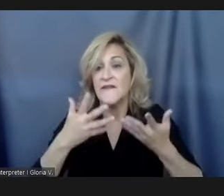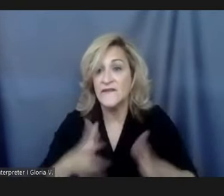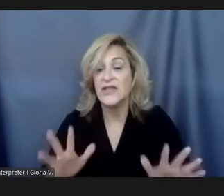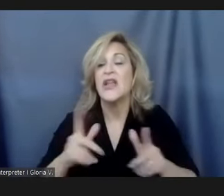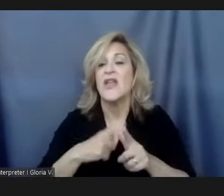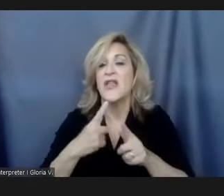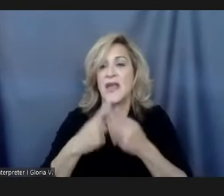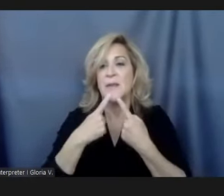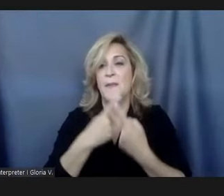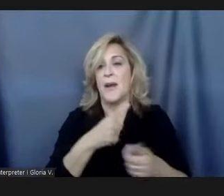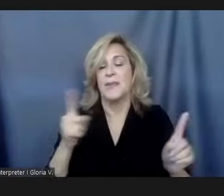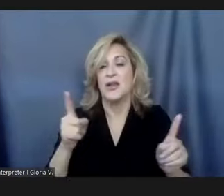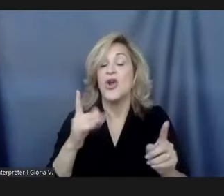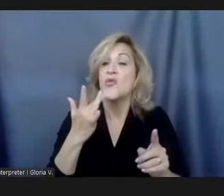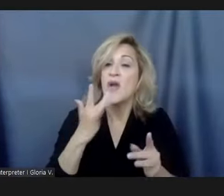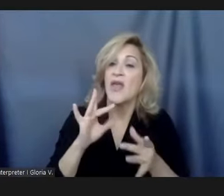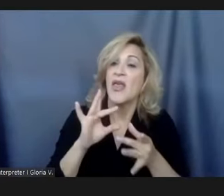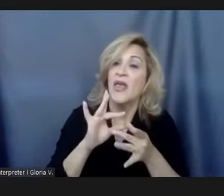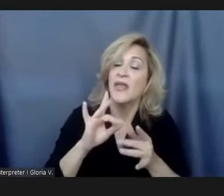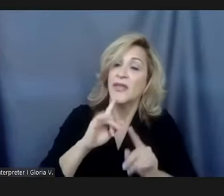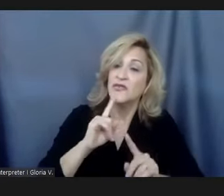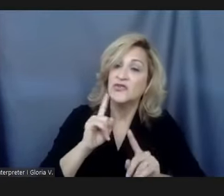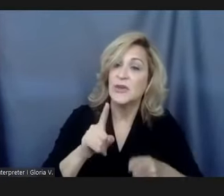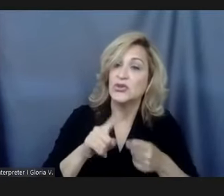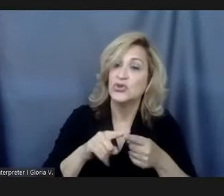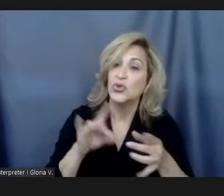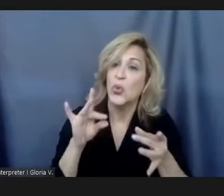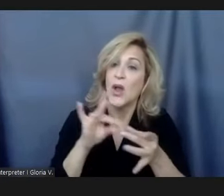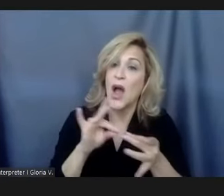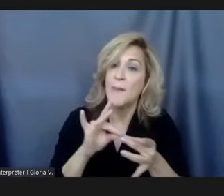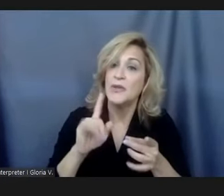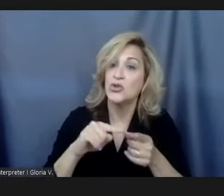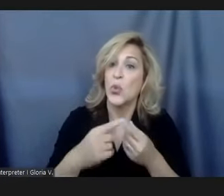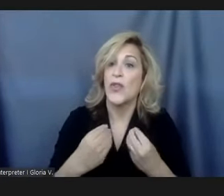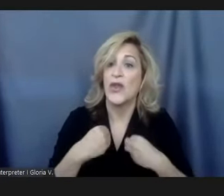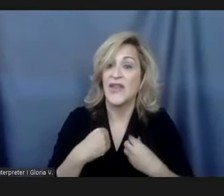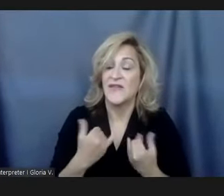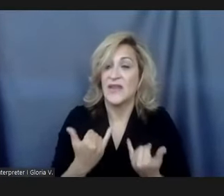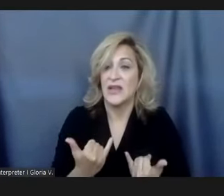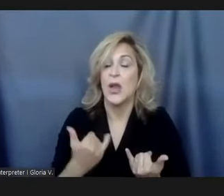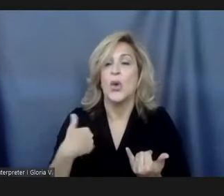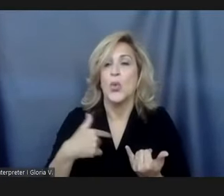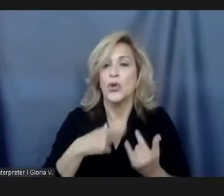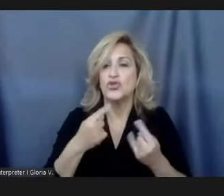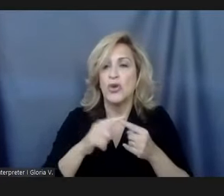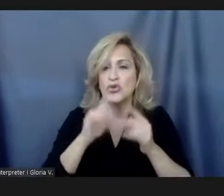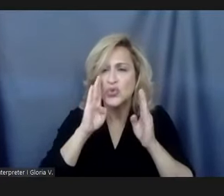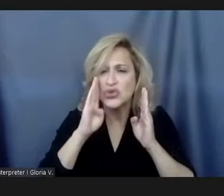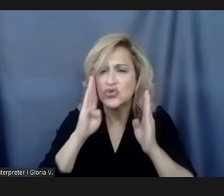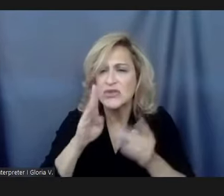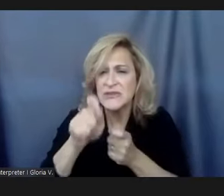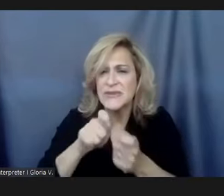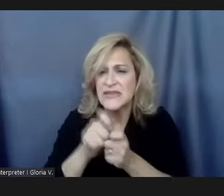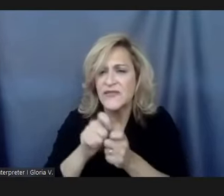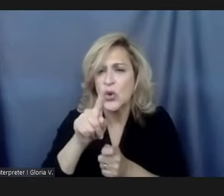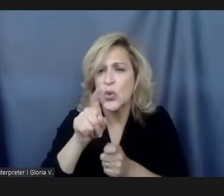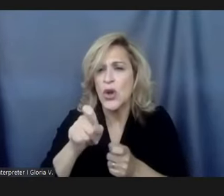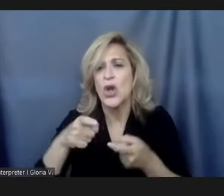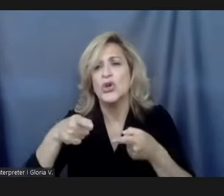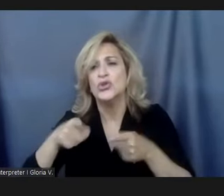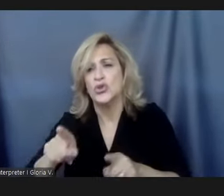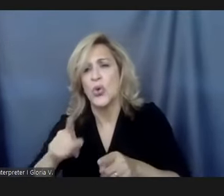than responding to comments as they are given, we will do our best to address specific questions whenever possible in the Q&A chat